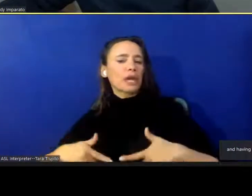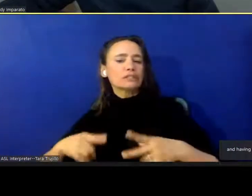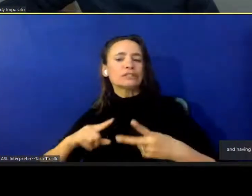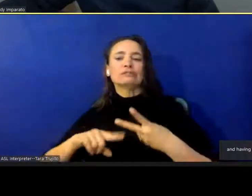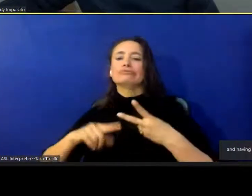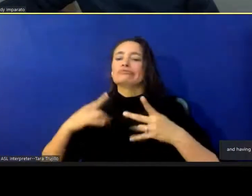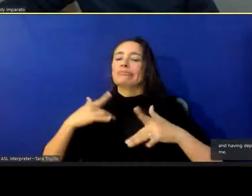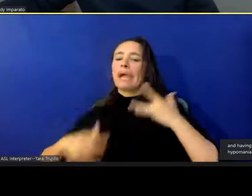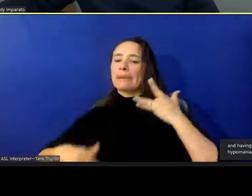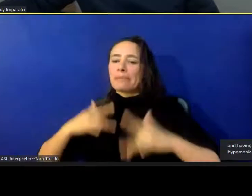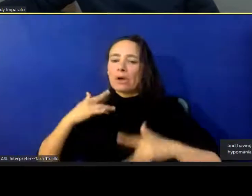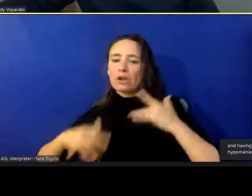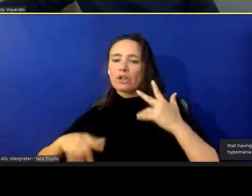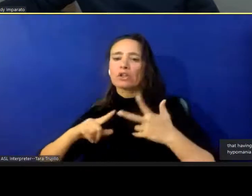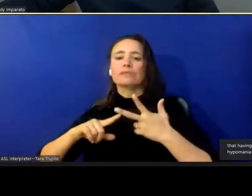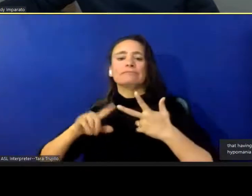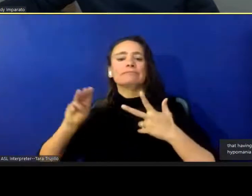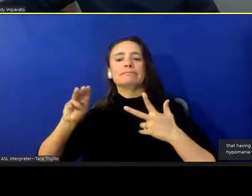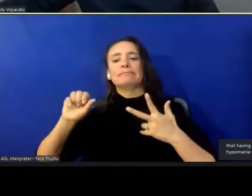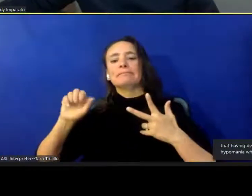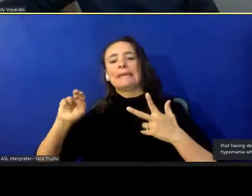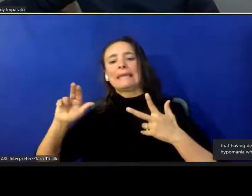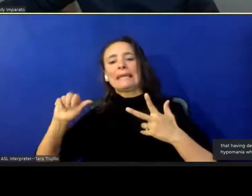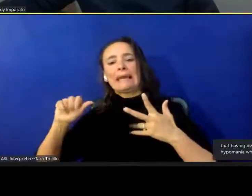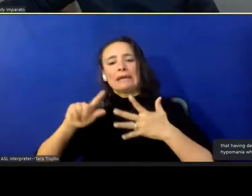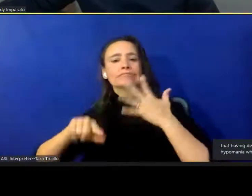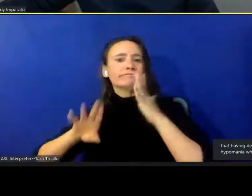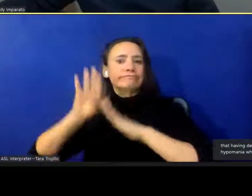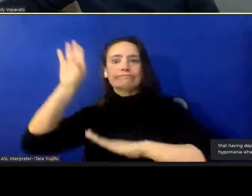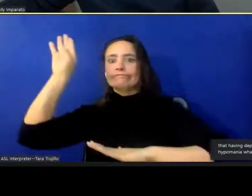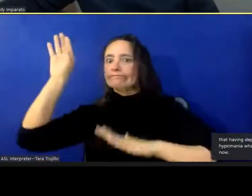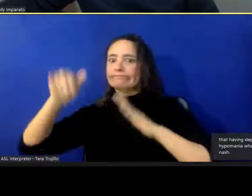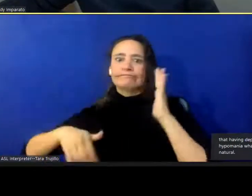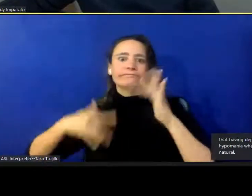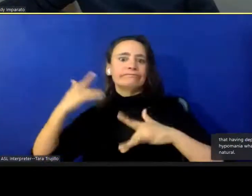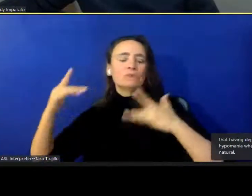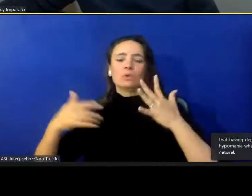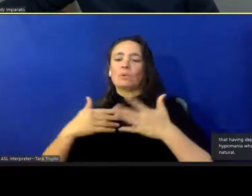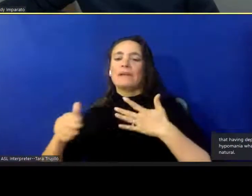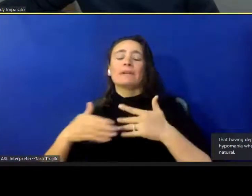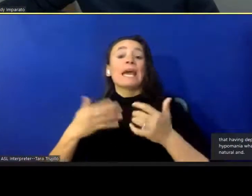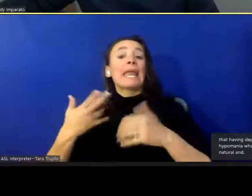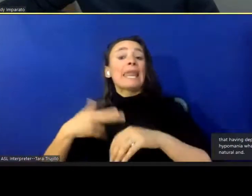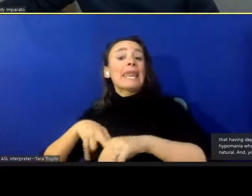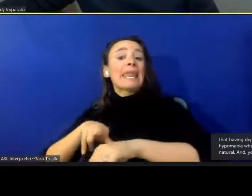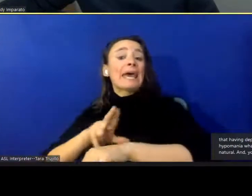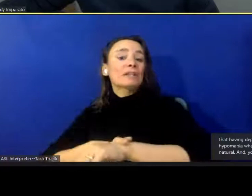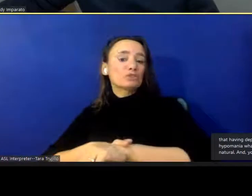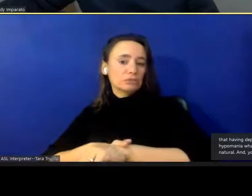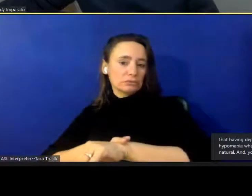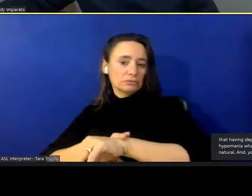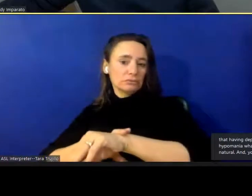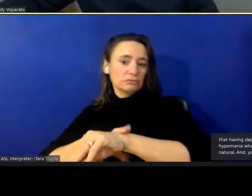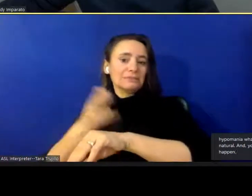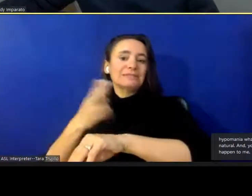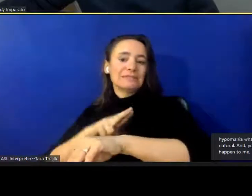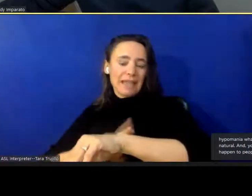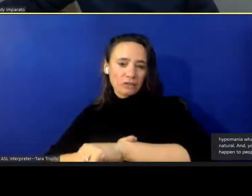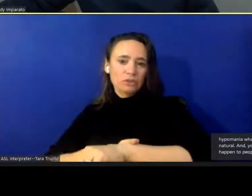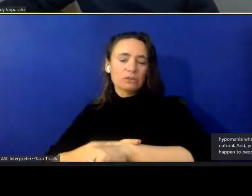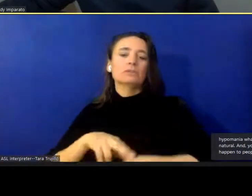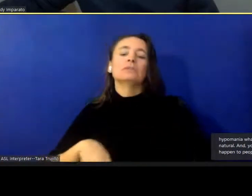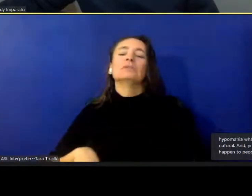disorder, hypomania, whatever you may have, is natural. And when bad things happen to